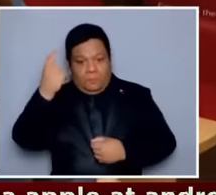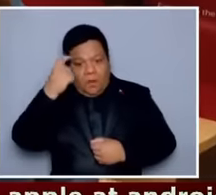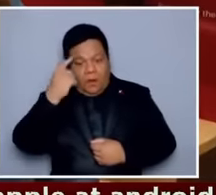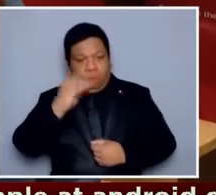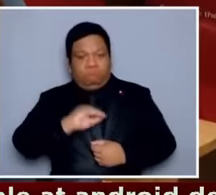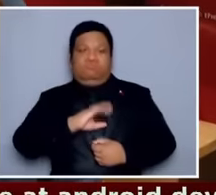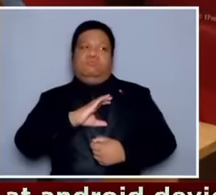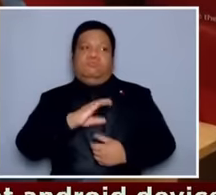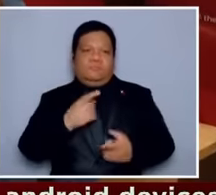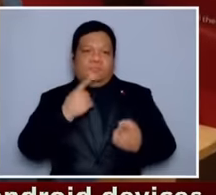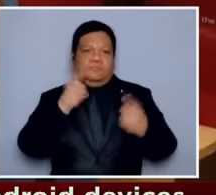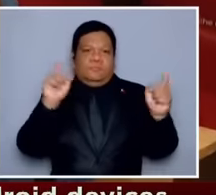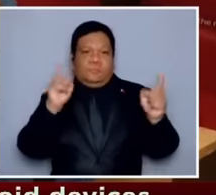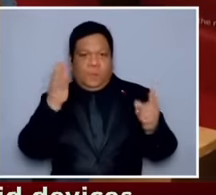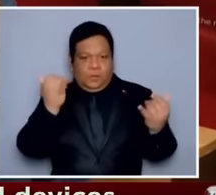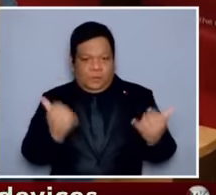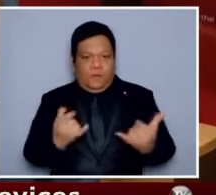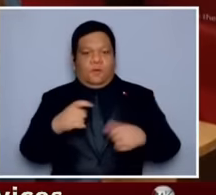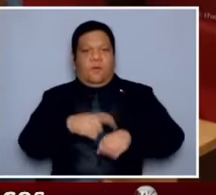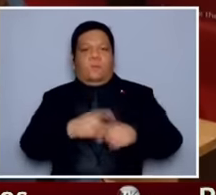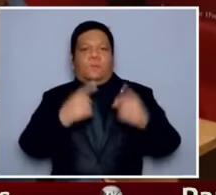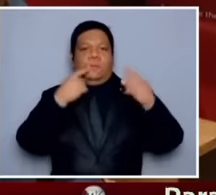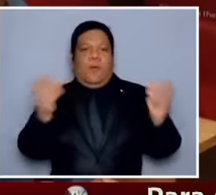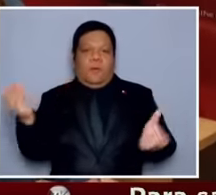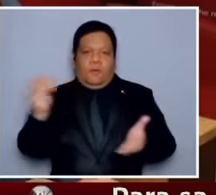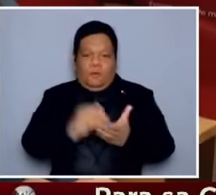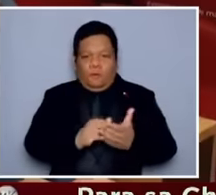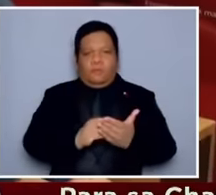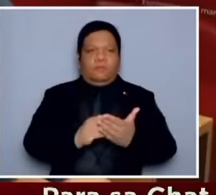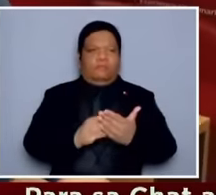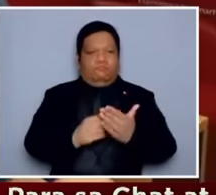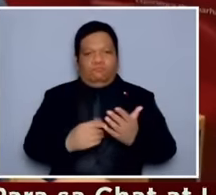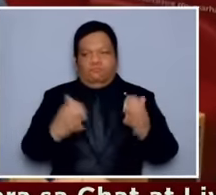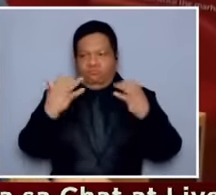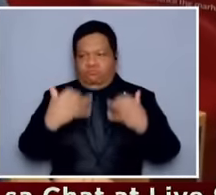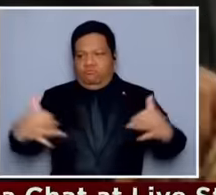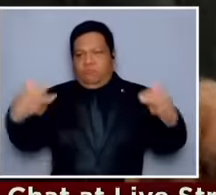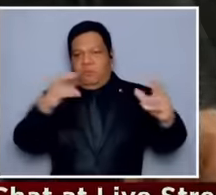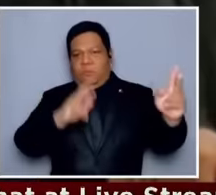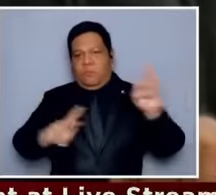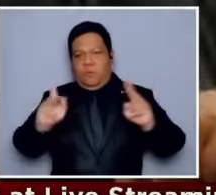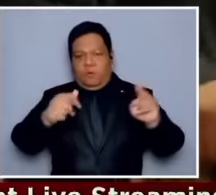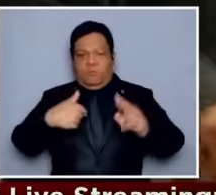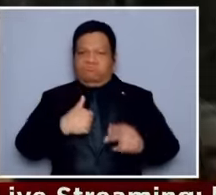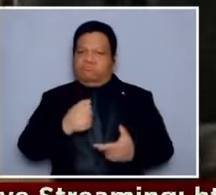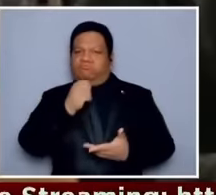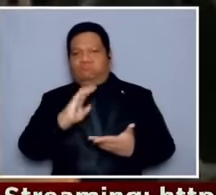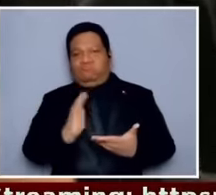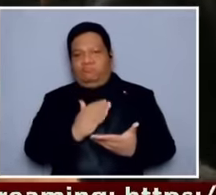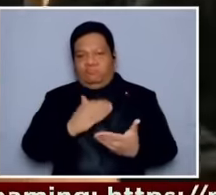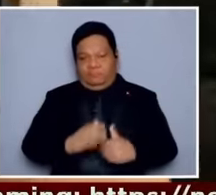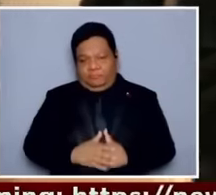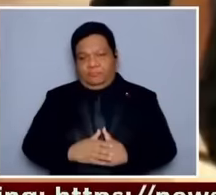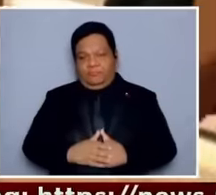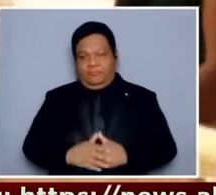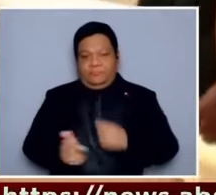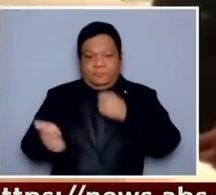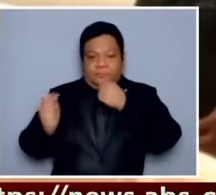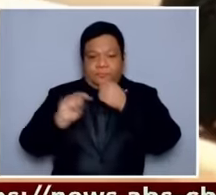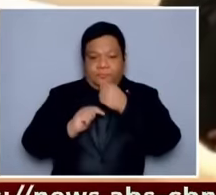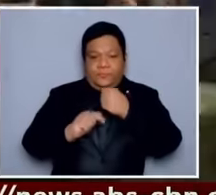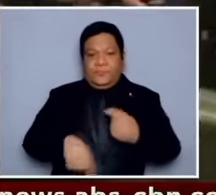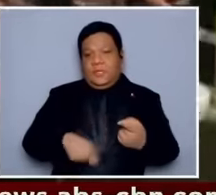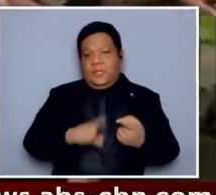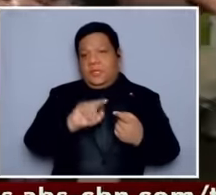yun eh. Makakapag-perform ako ulit sa harap ng maraming tao. Nasa Dubai na rin si Easy Mill at handa